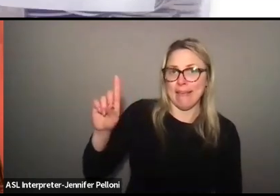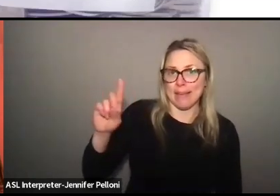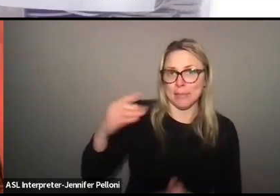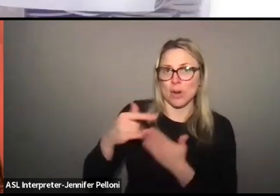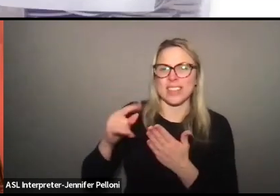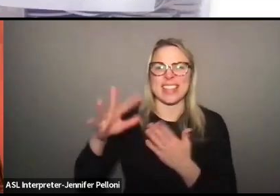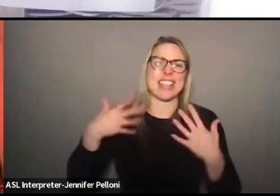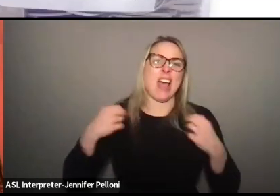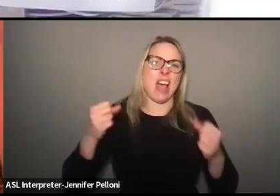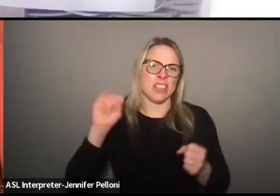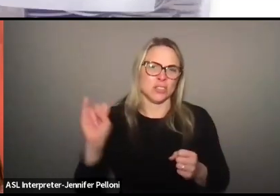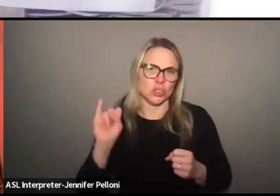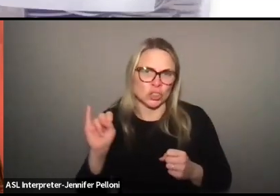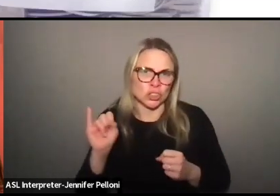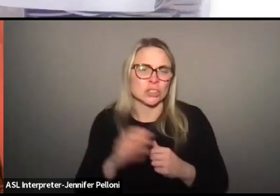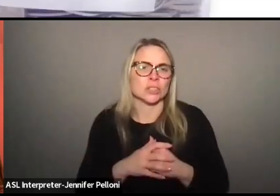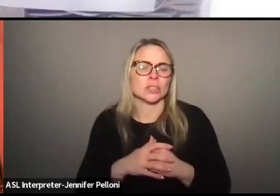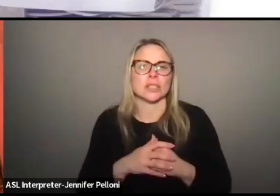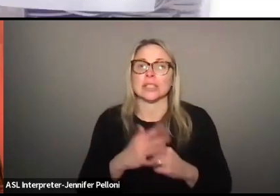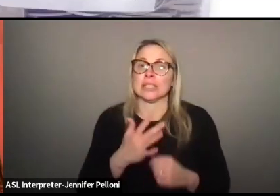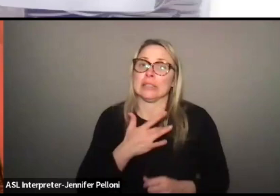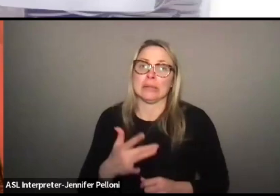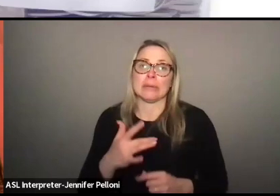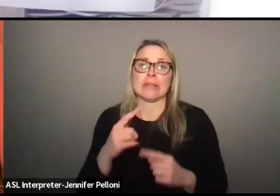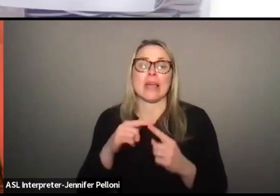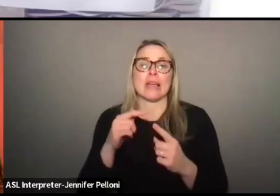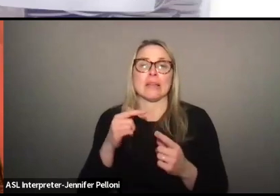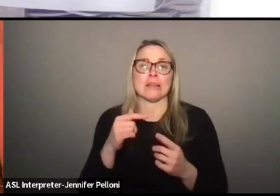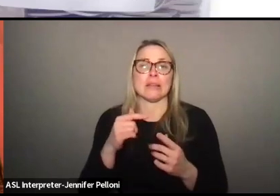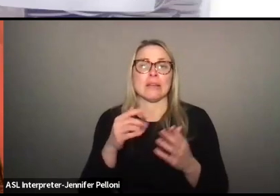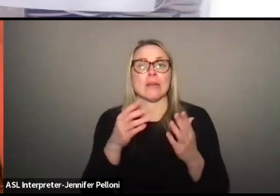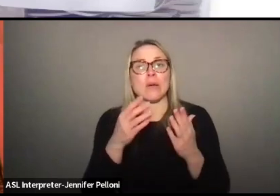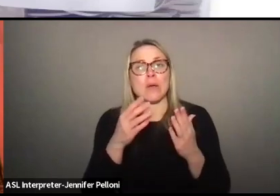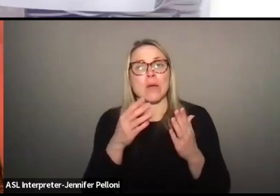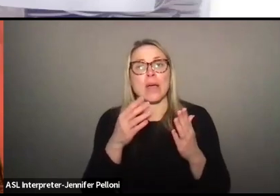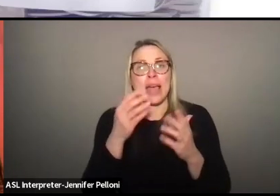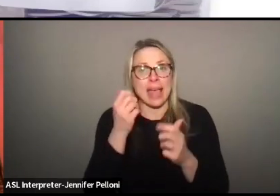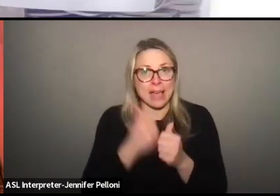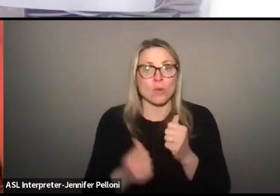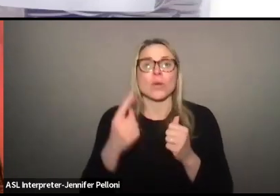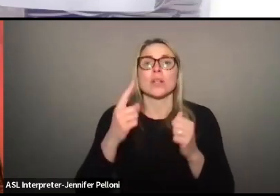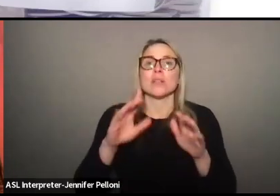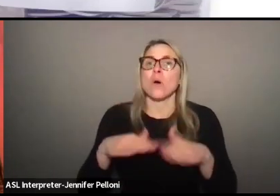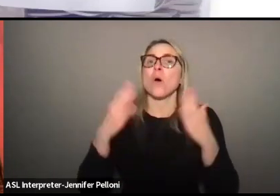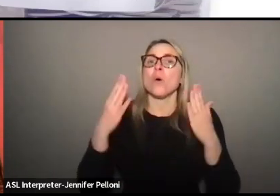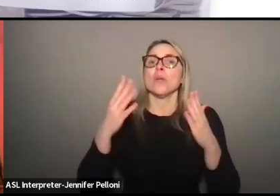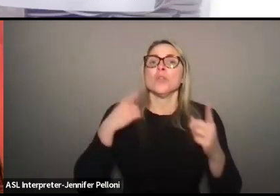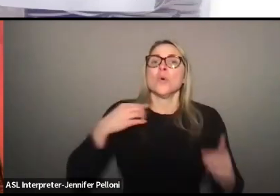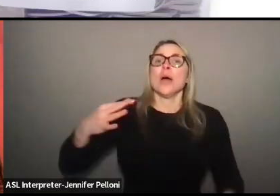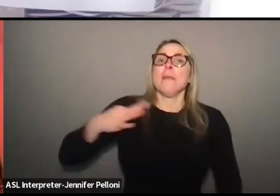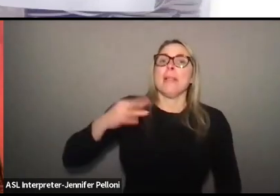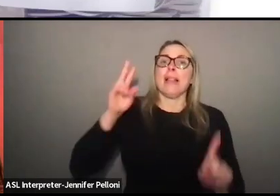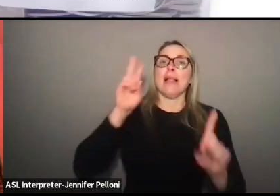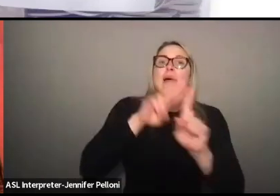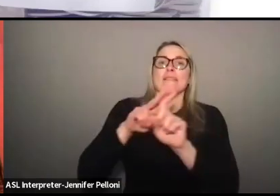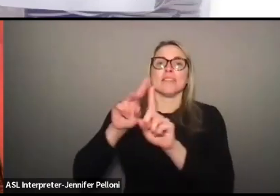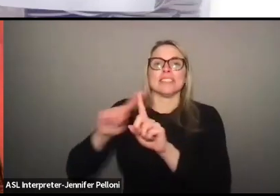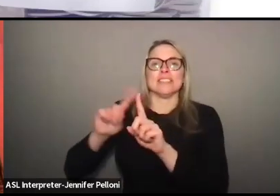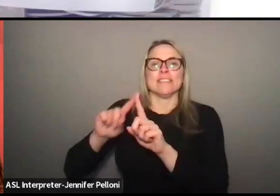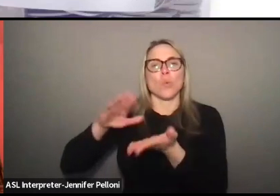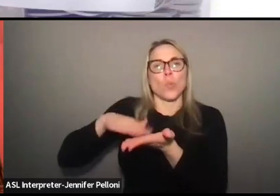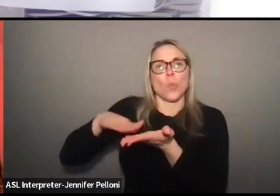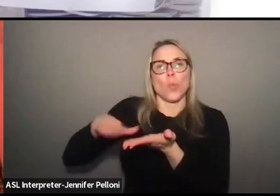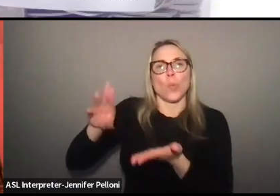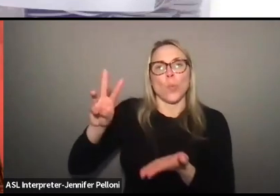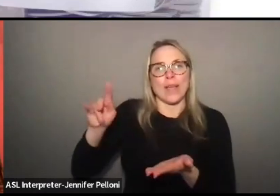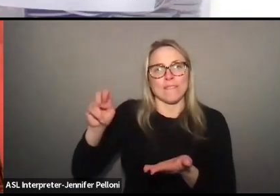health insurance, which oftentimes opens everyone up to be able to apply for different types of waivers,